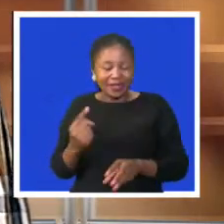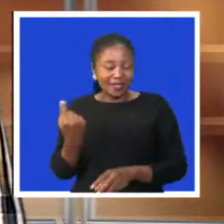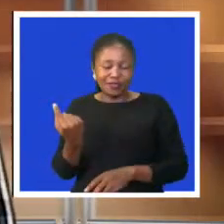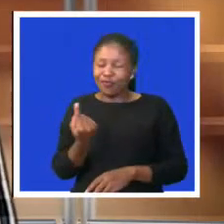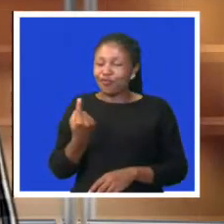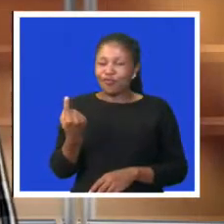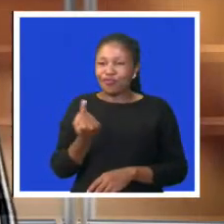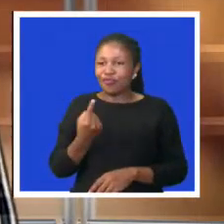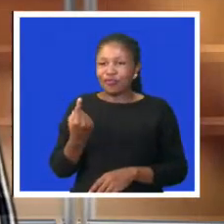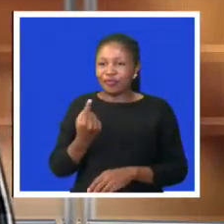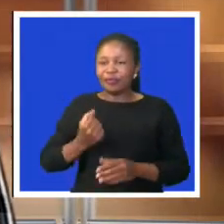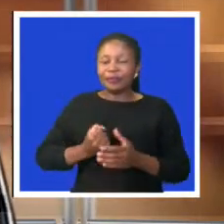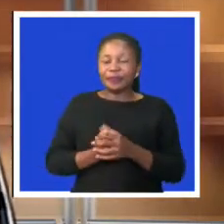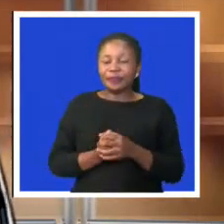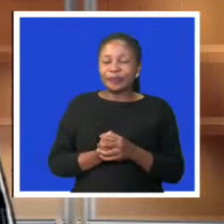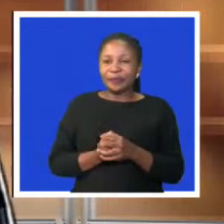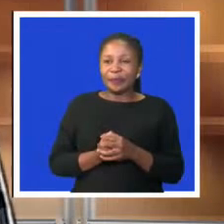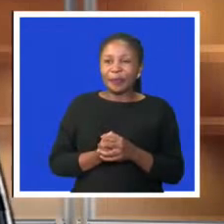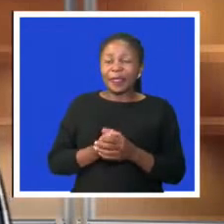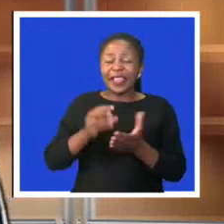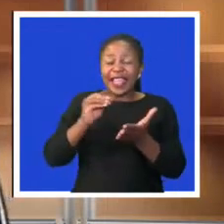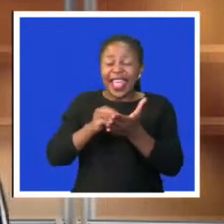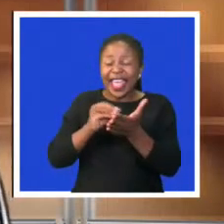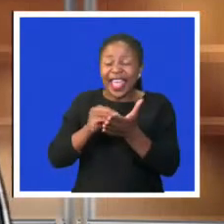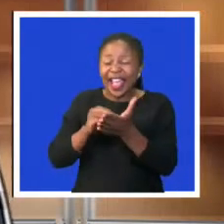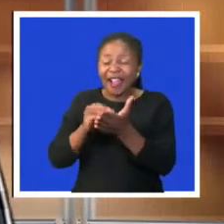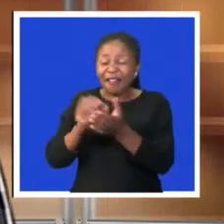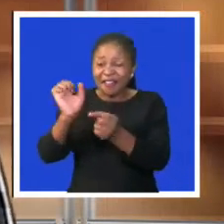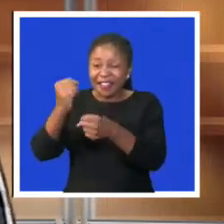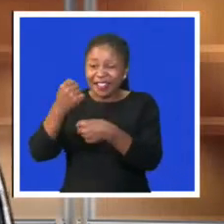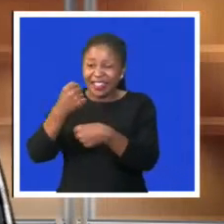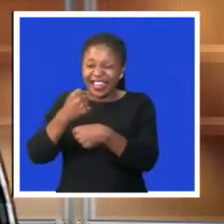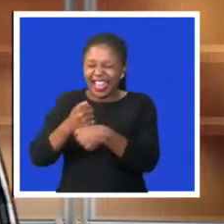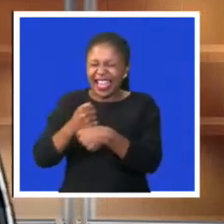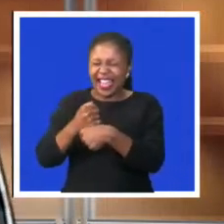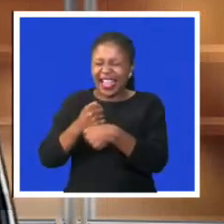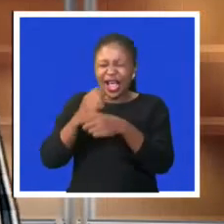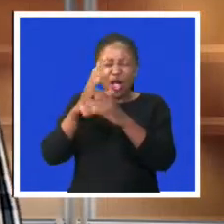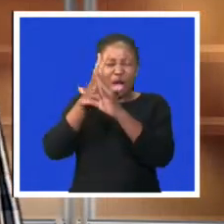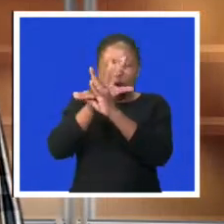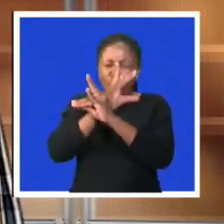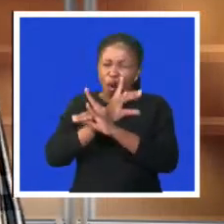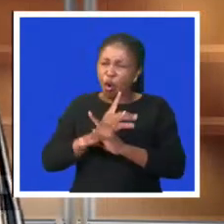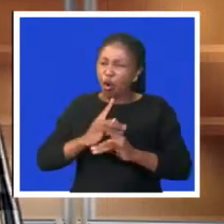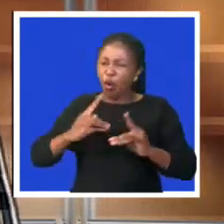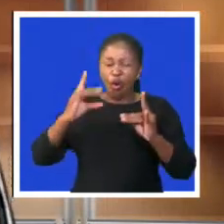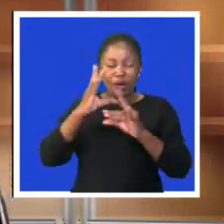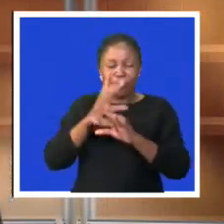Atonement was very, very important, or the holiest day in